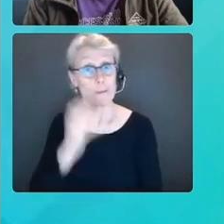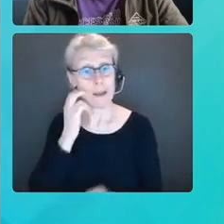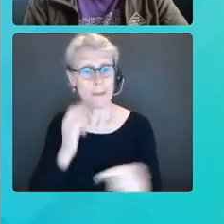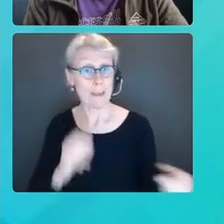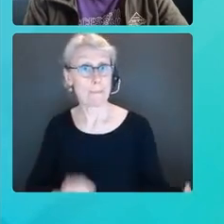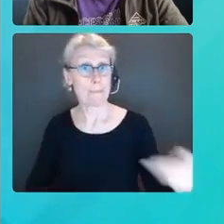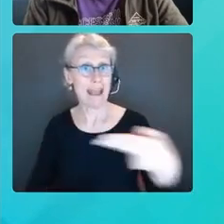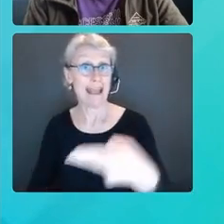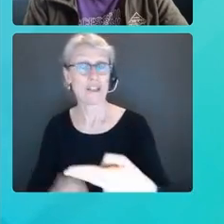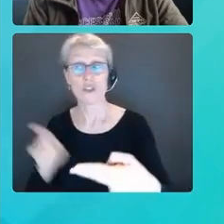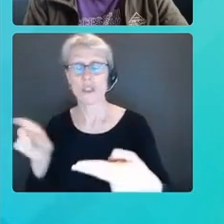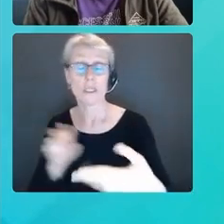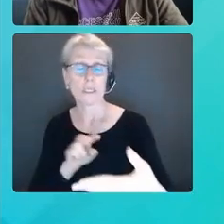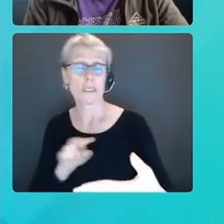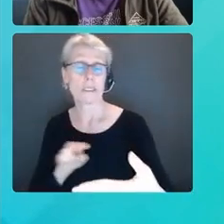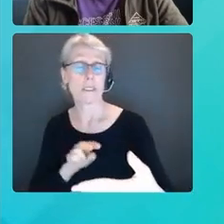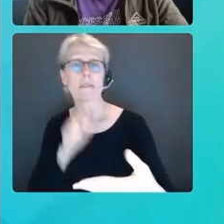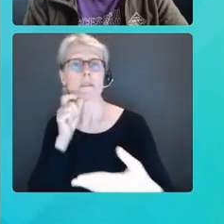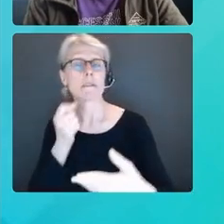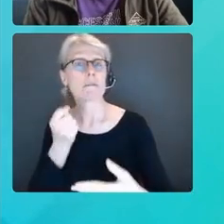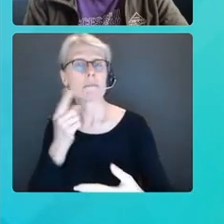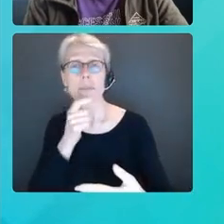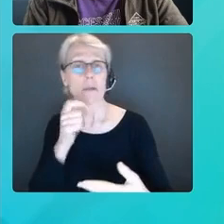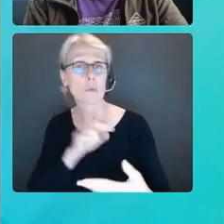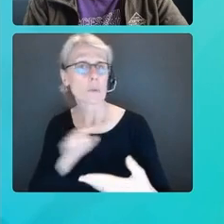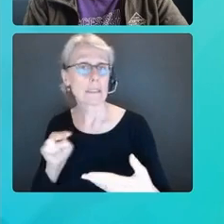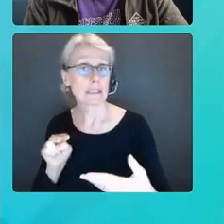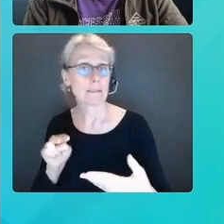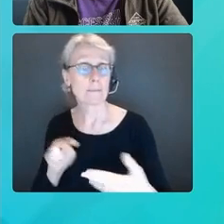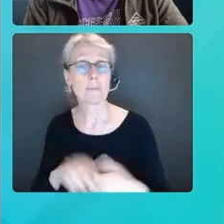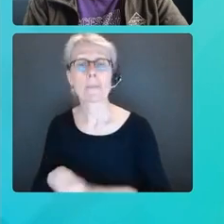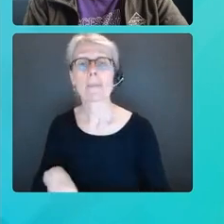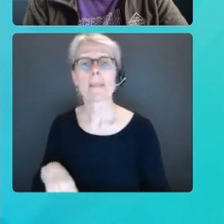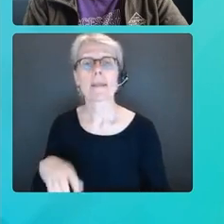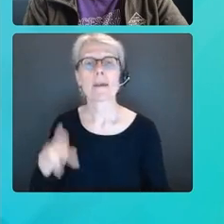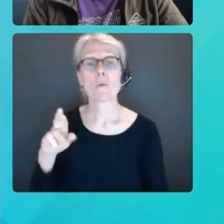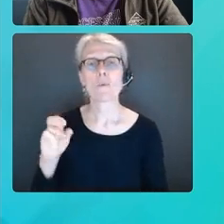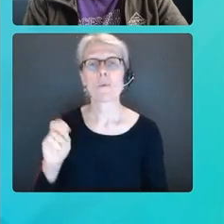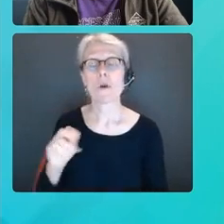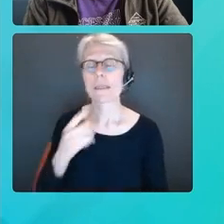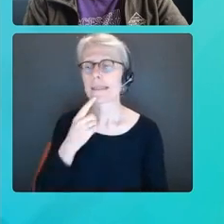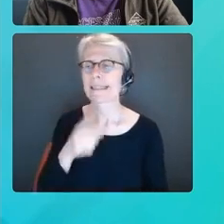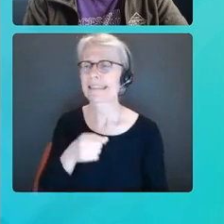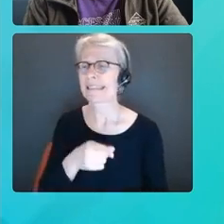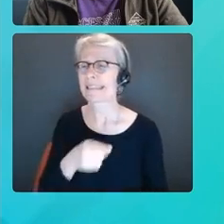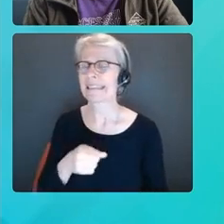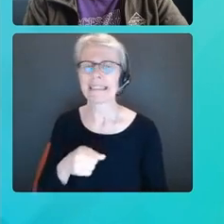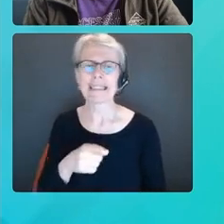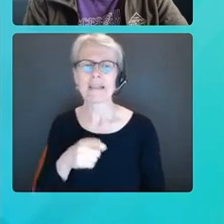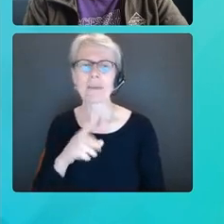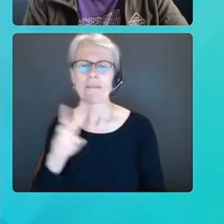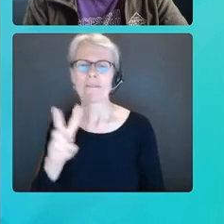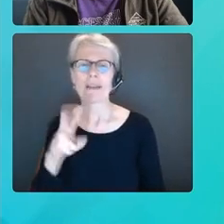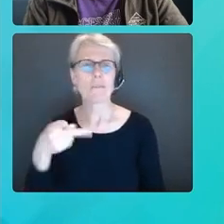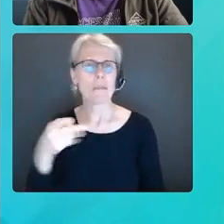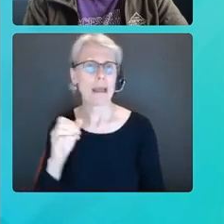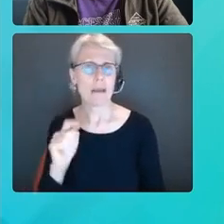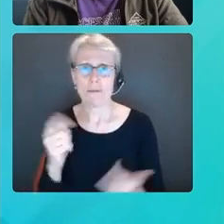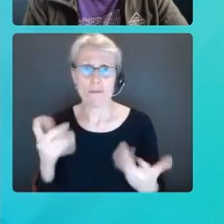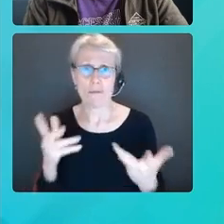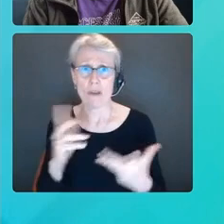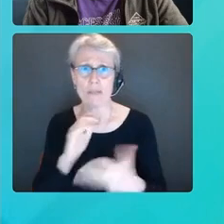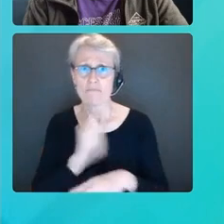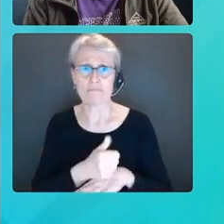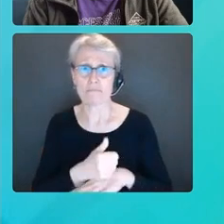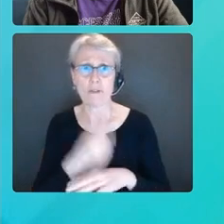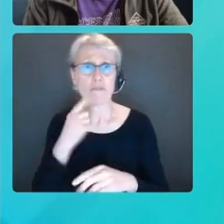Yeah, I think one thing to also note, though, Stephen, about the question here, though, is that we do have VPATs already in place for